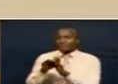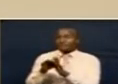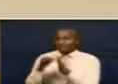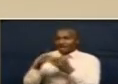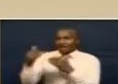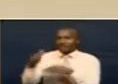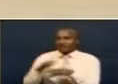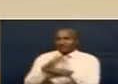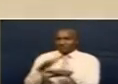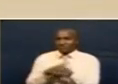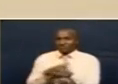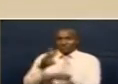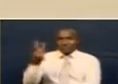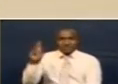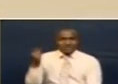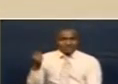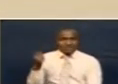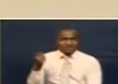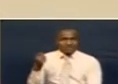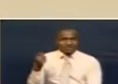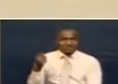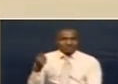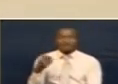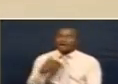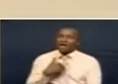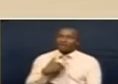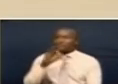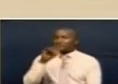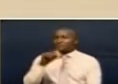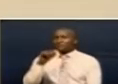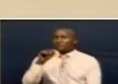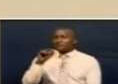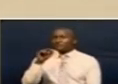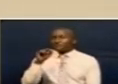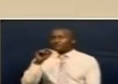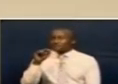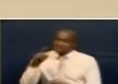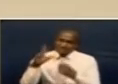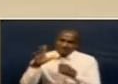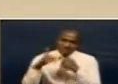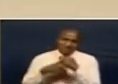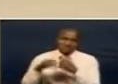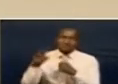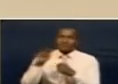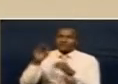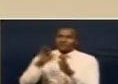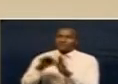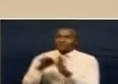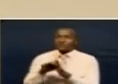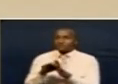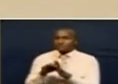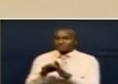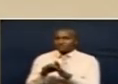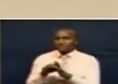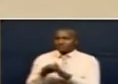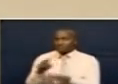community. And in Western Kenya, they have about 3.6 million votes. Technically,